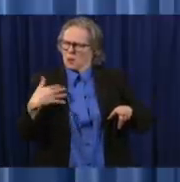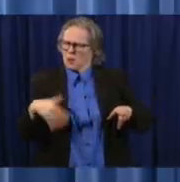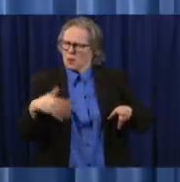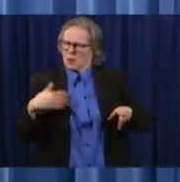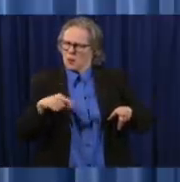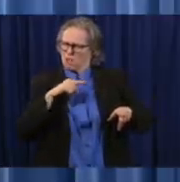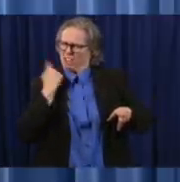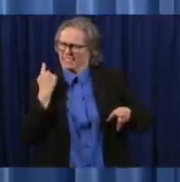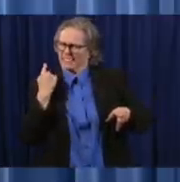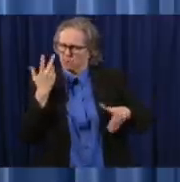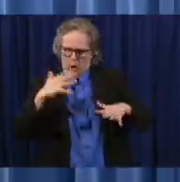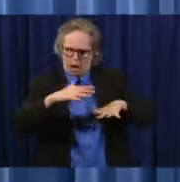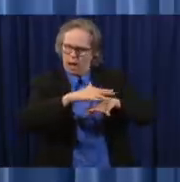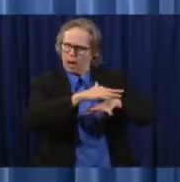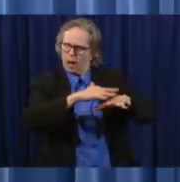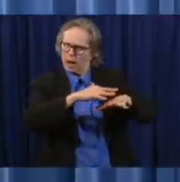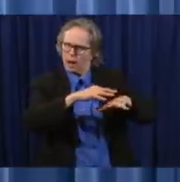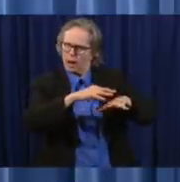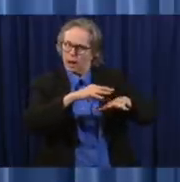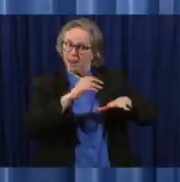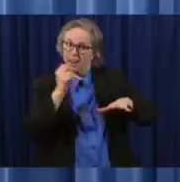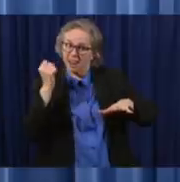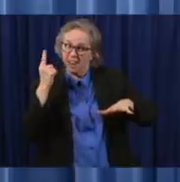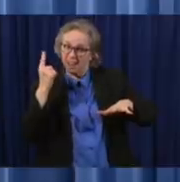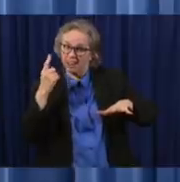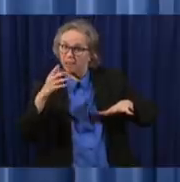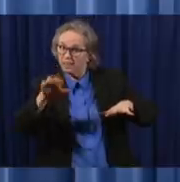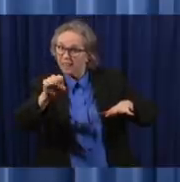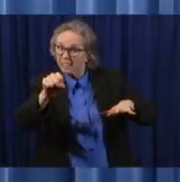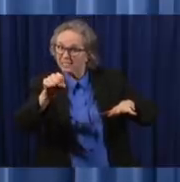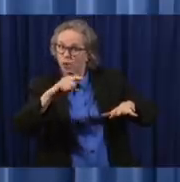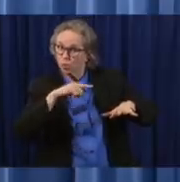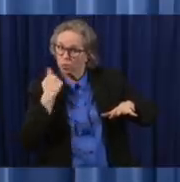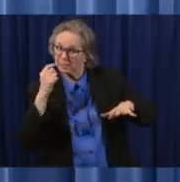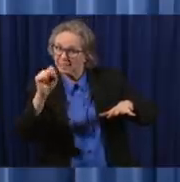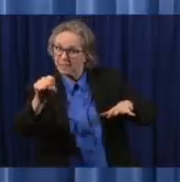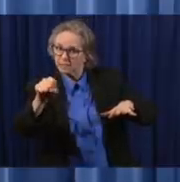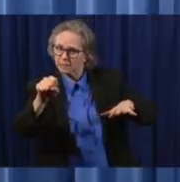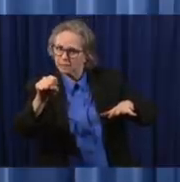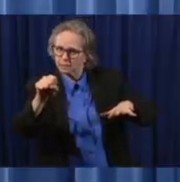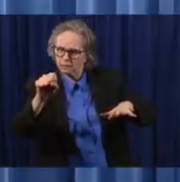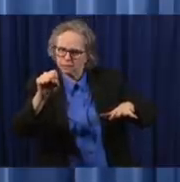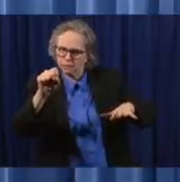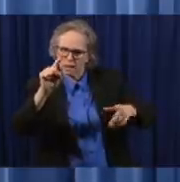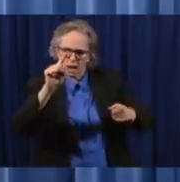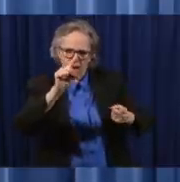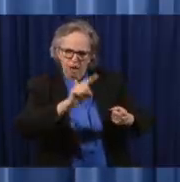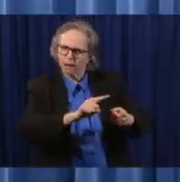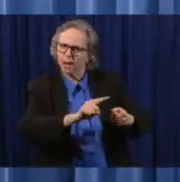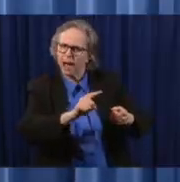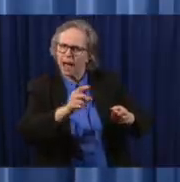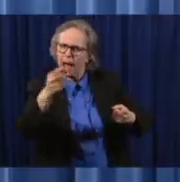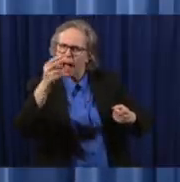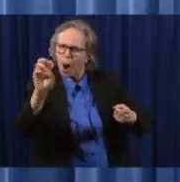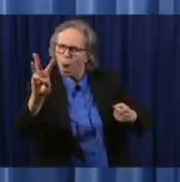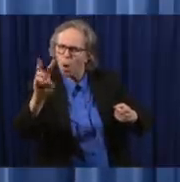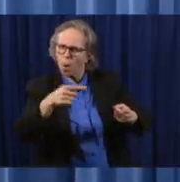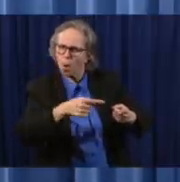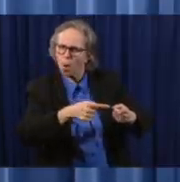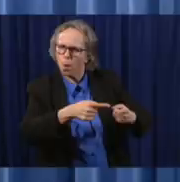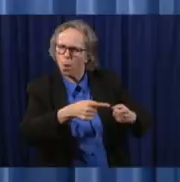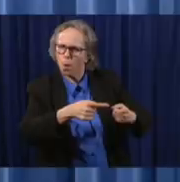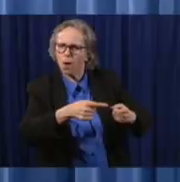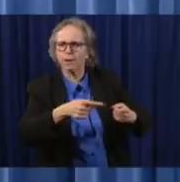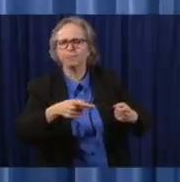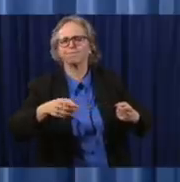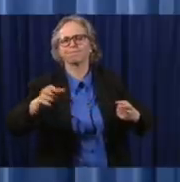is a risk, but it's a risk that can be mitigated and can be dramatically reduced if a lot